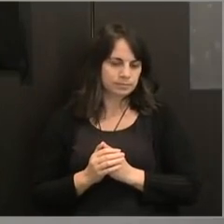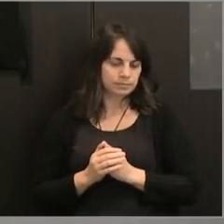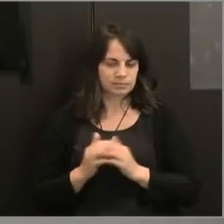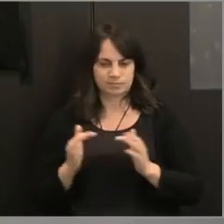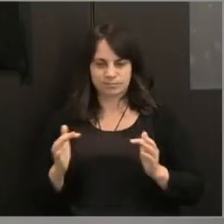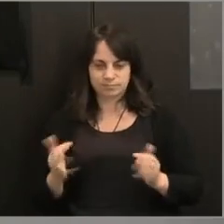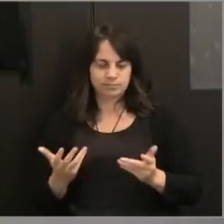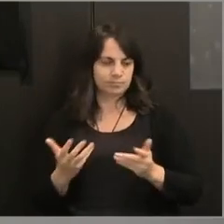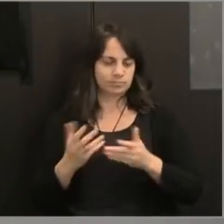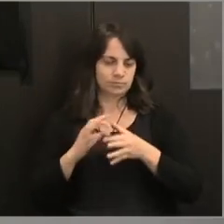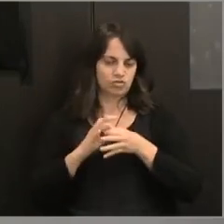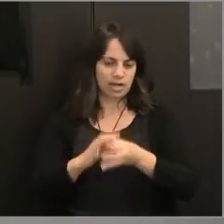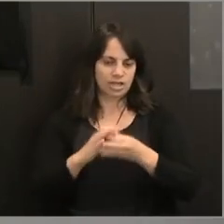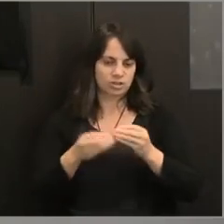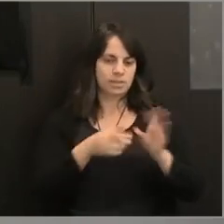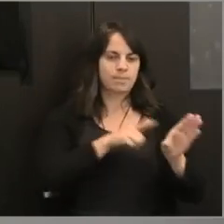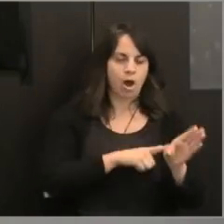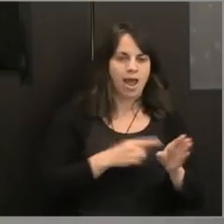relationships based by and for Māori.